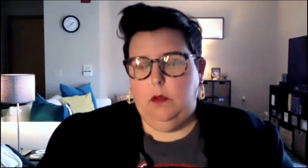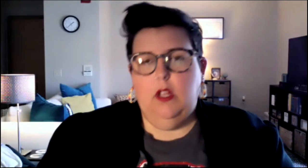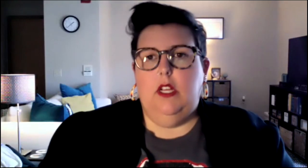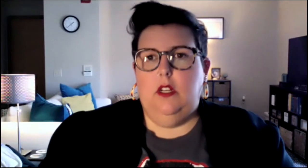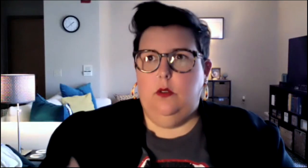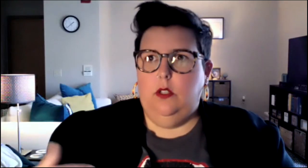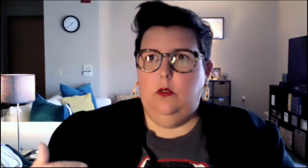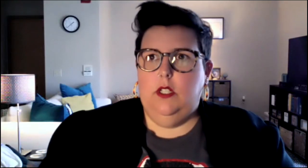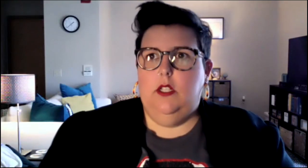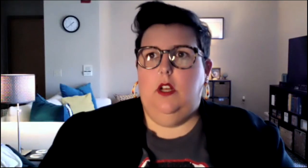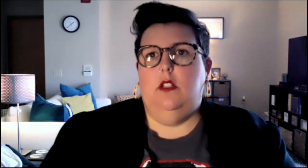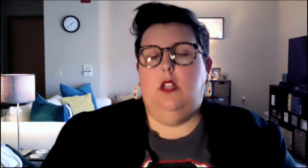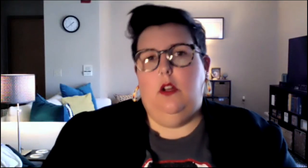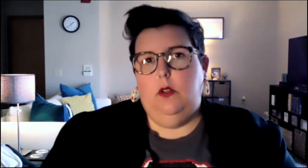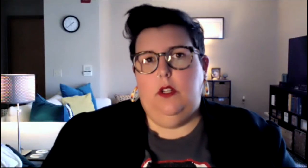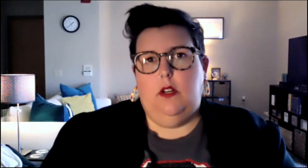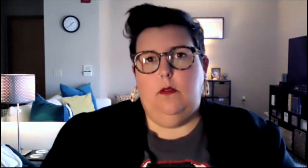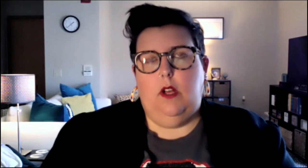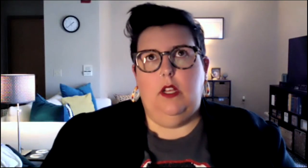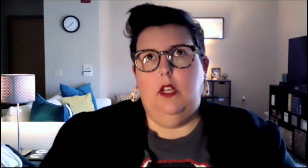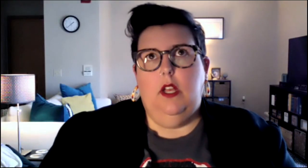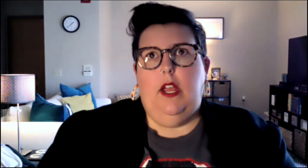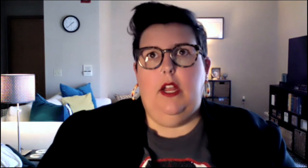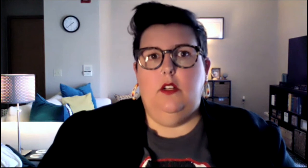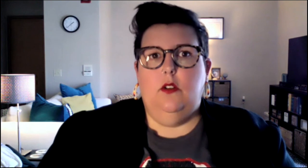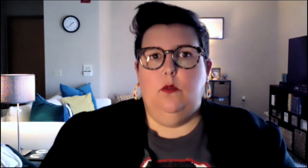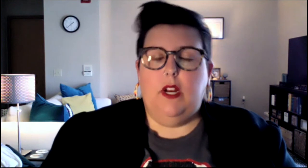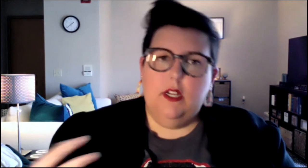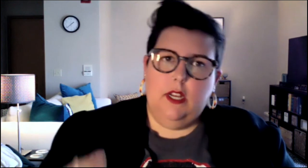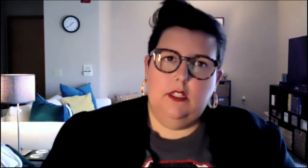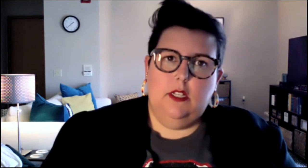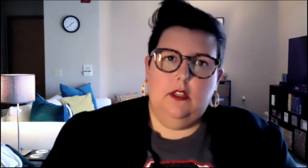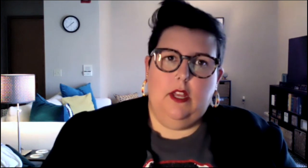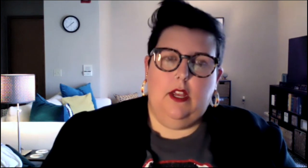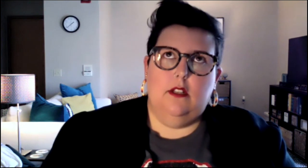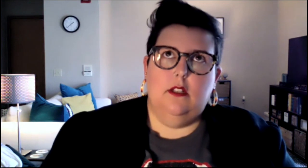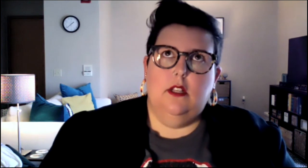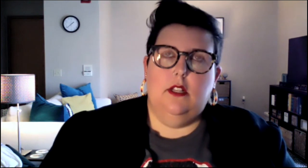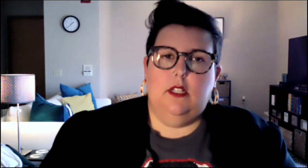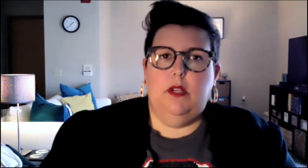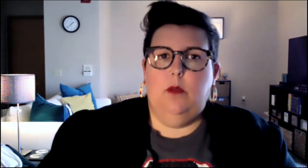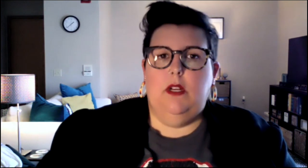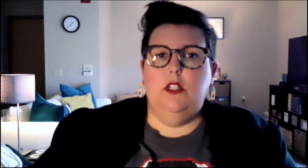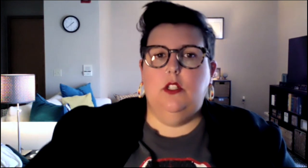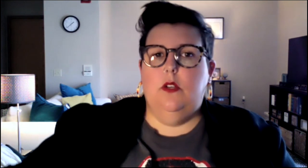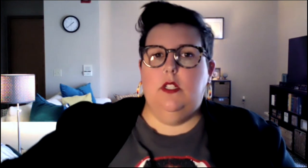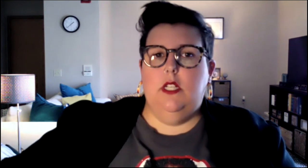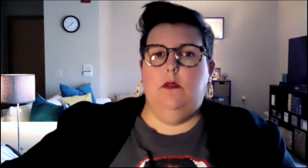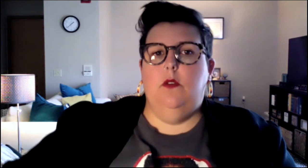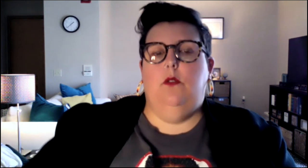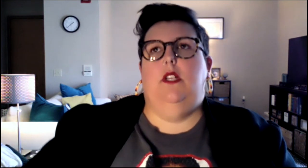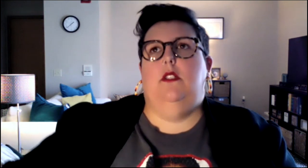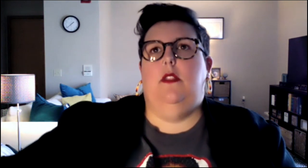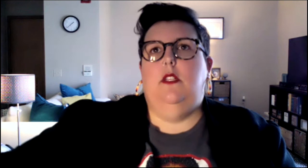them. You know, you need to tell us how you identify. And, you know, recognizing that that's becoming an issue. And the same